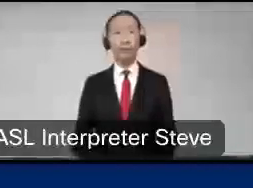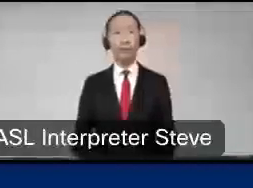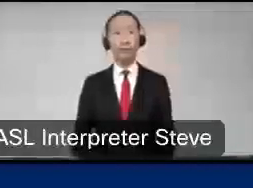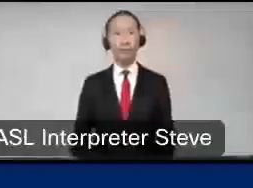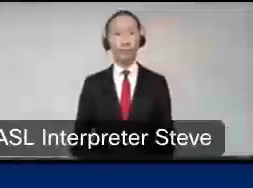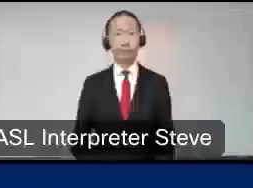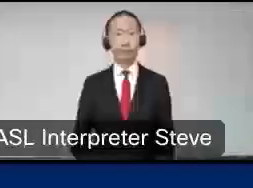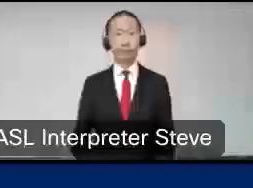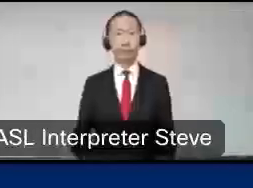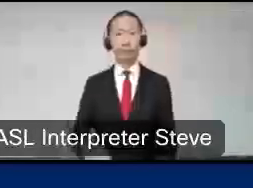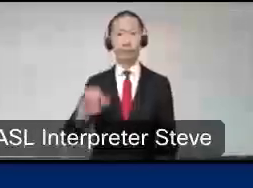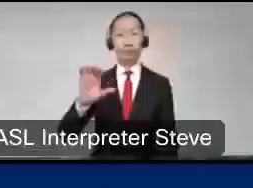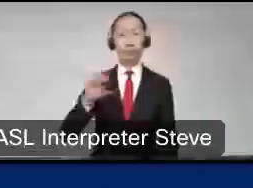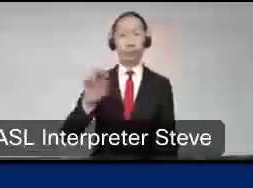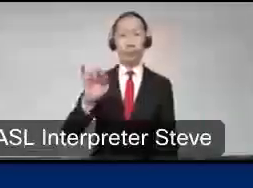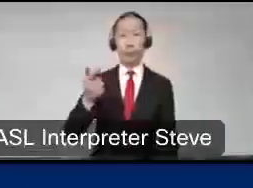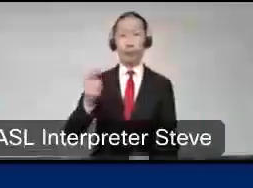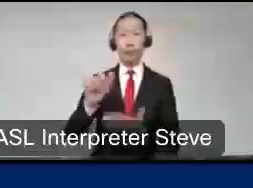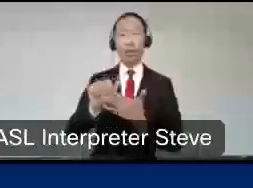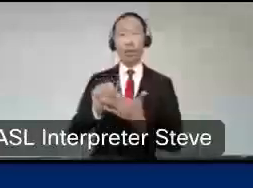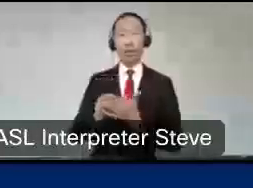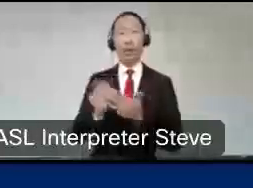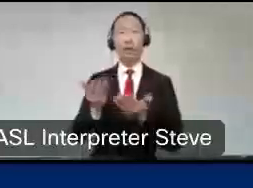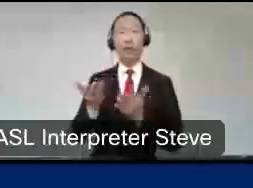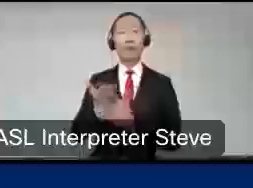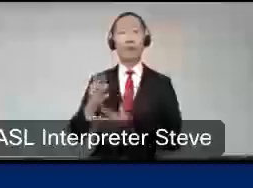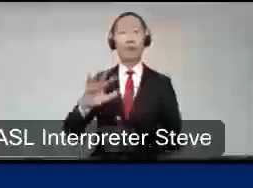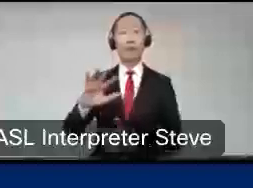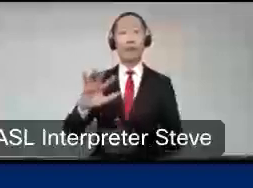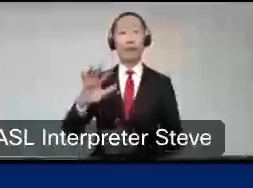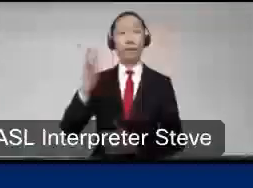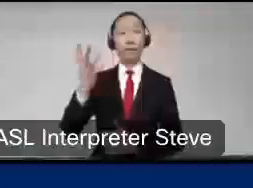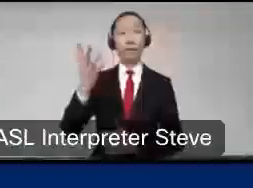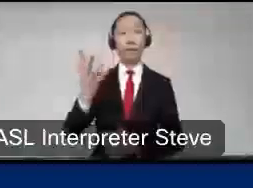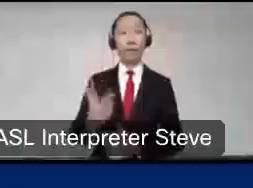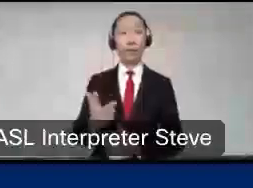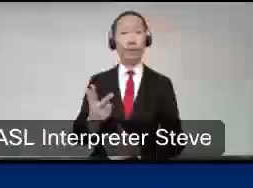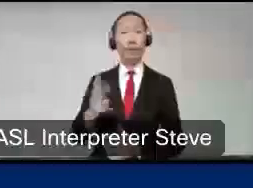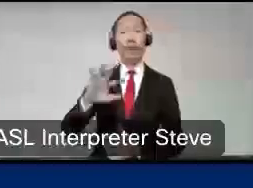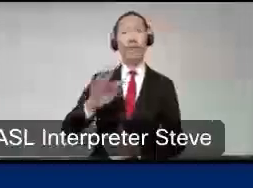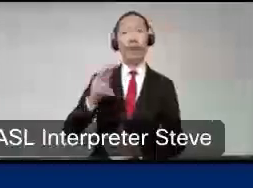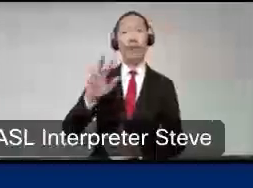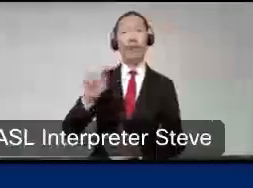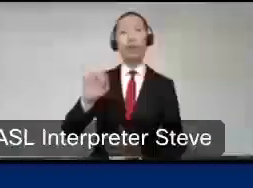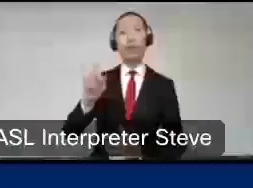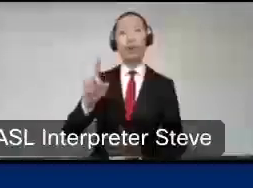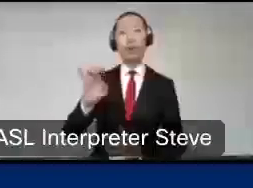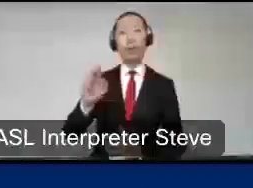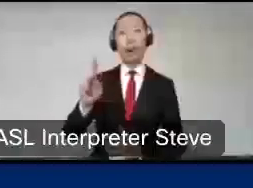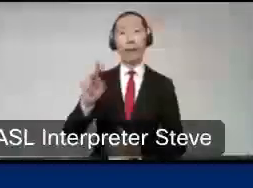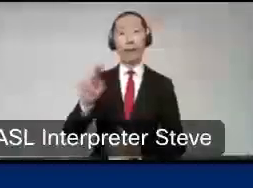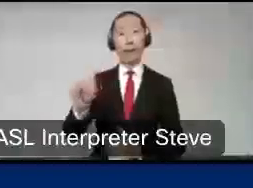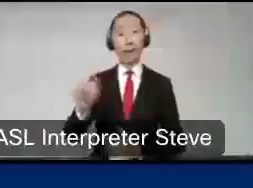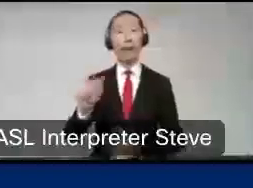So the checking account is offered through Fifth Third Bank NA, but account owners would enroll in that via